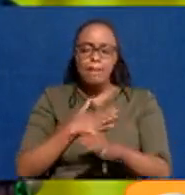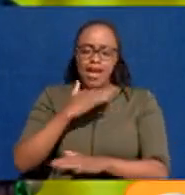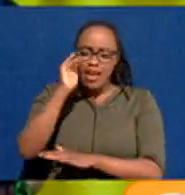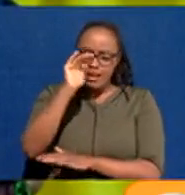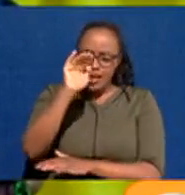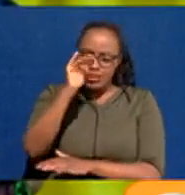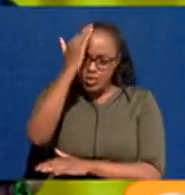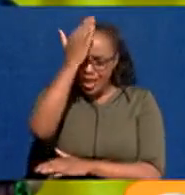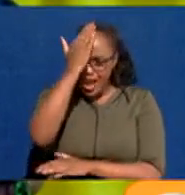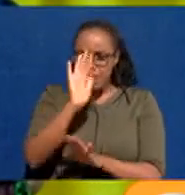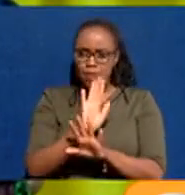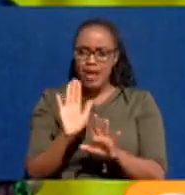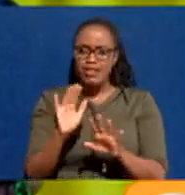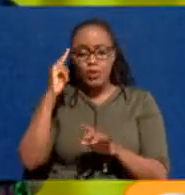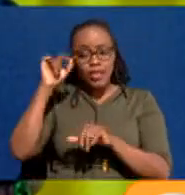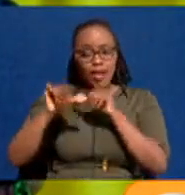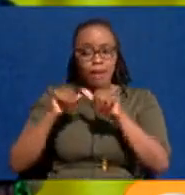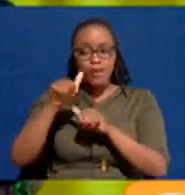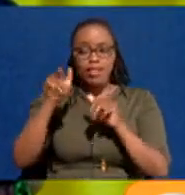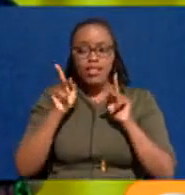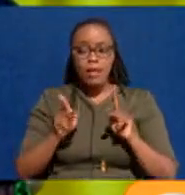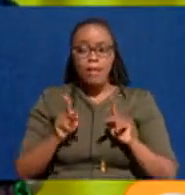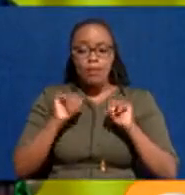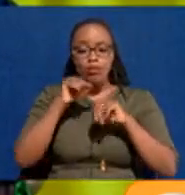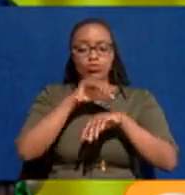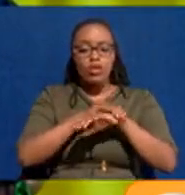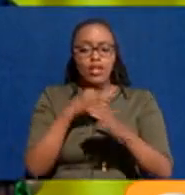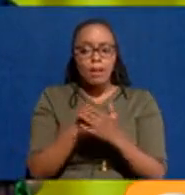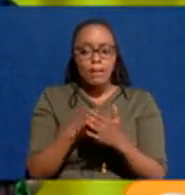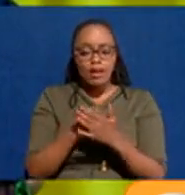appeal. That let's think about the next person. You can make money without being inconsiderate.